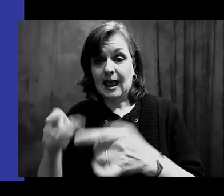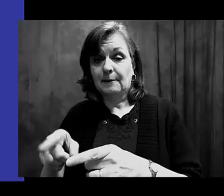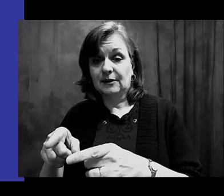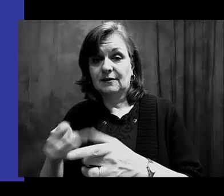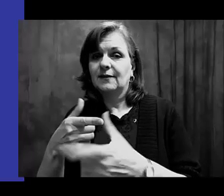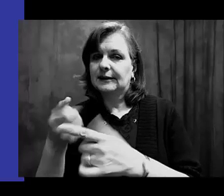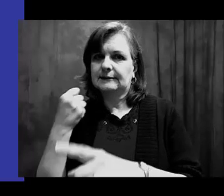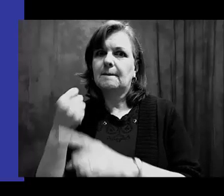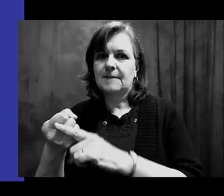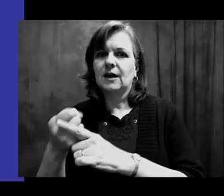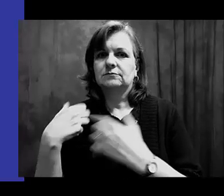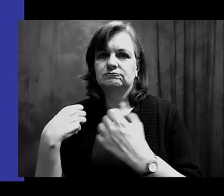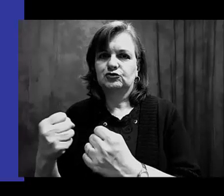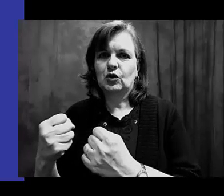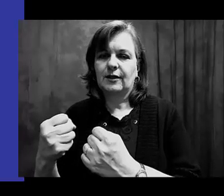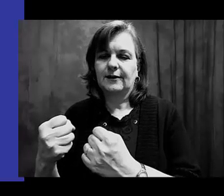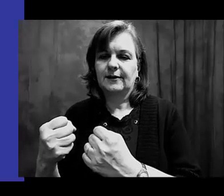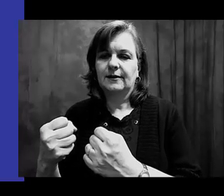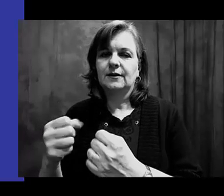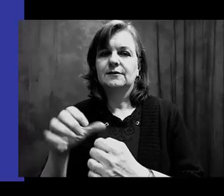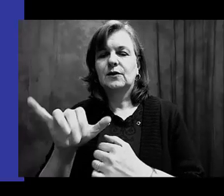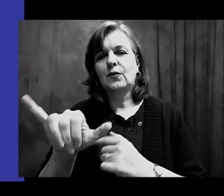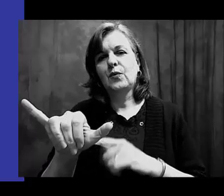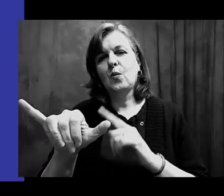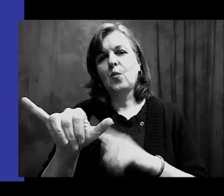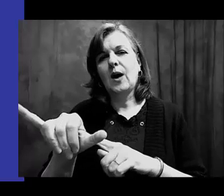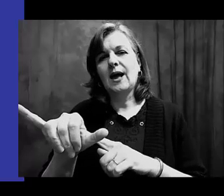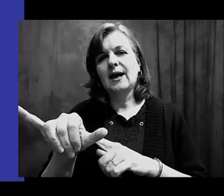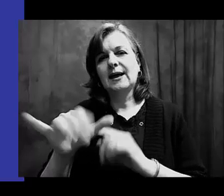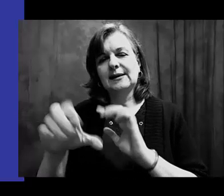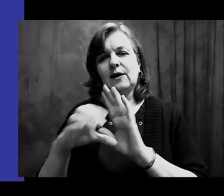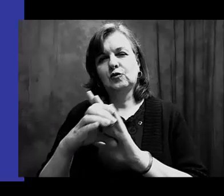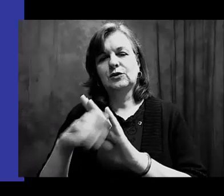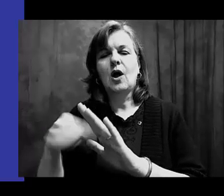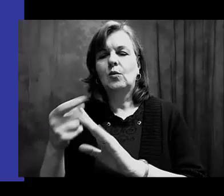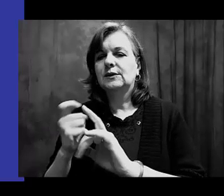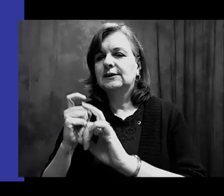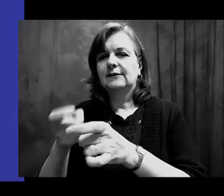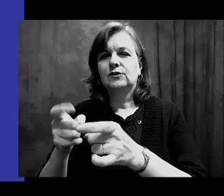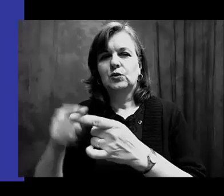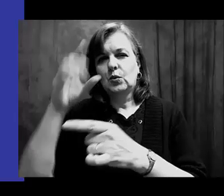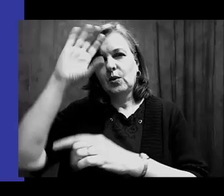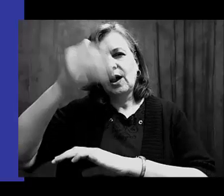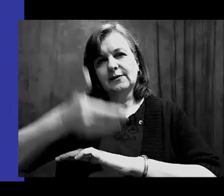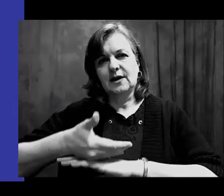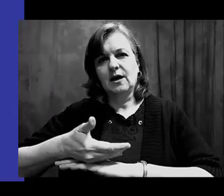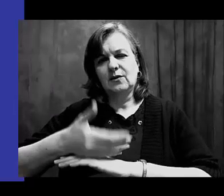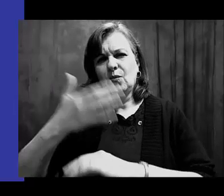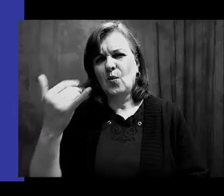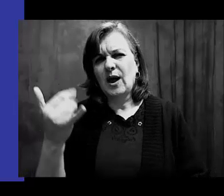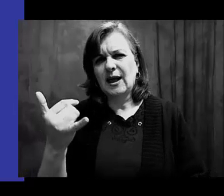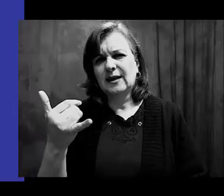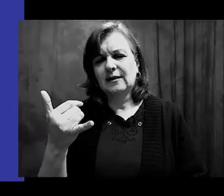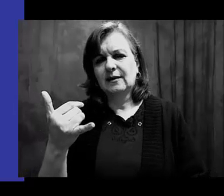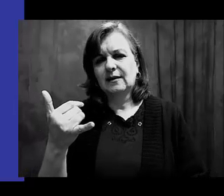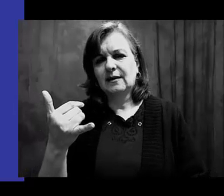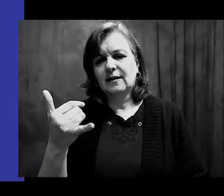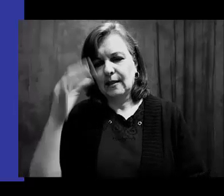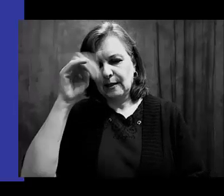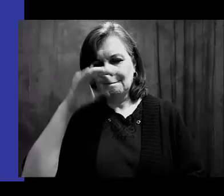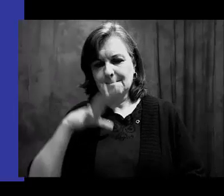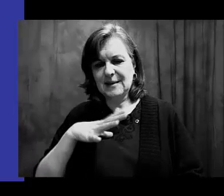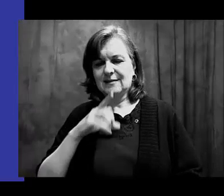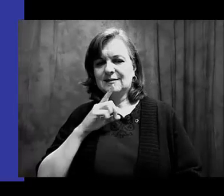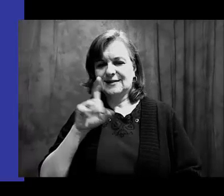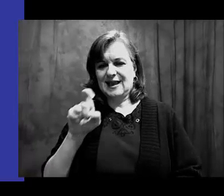Y-linked being passed only to a son from a father. Why? Well, if a male is XY and we